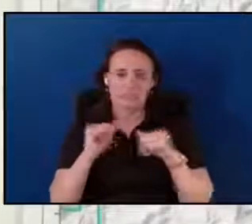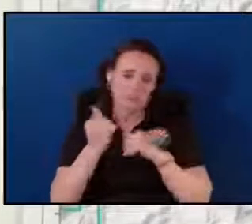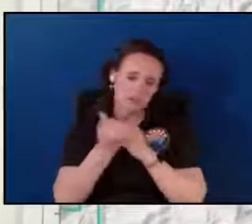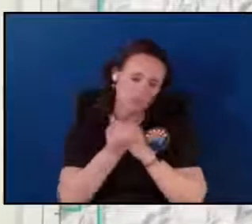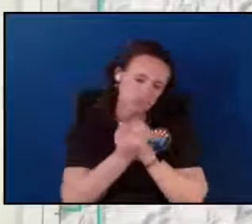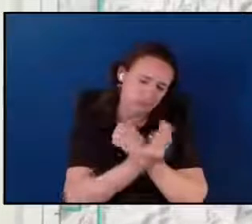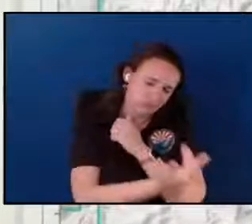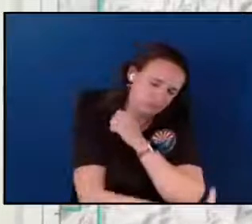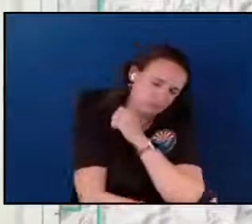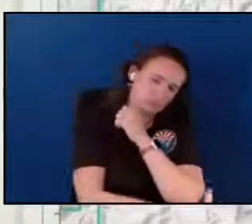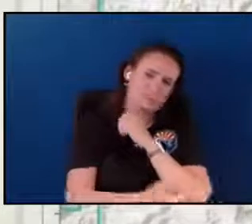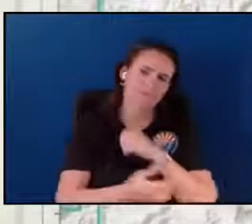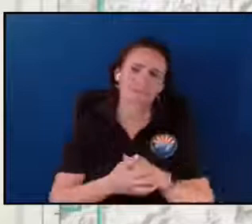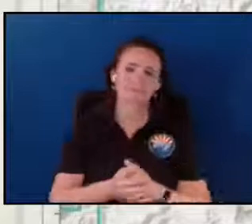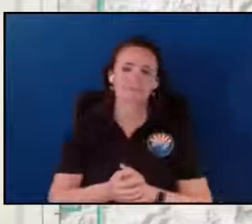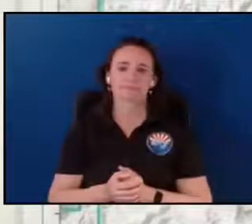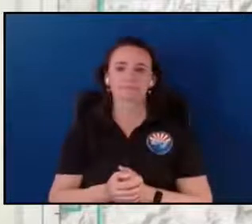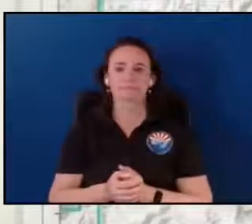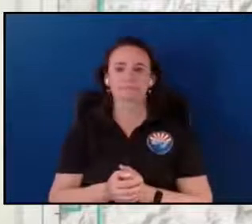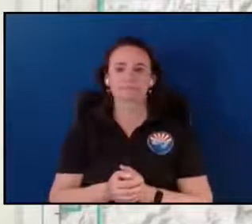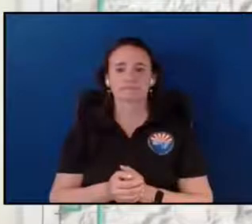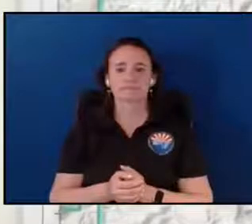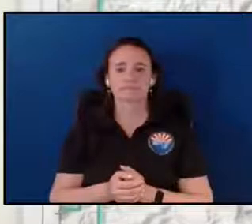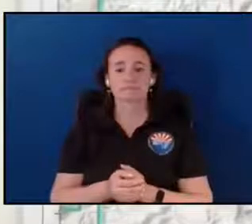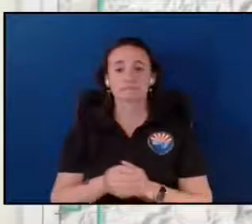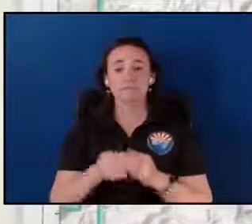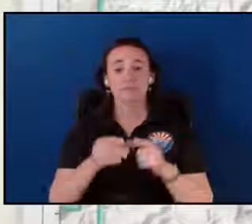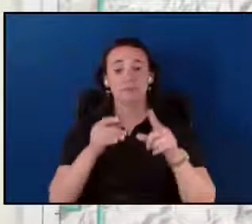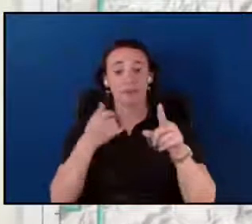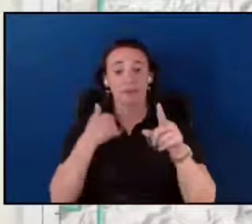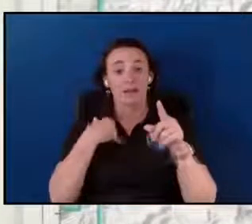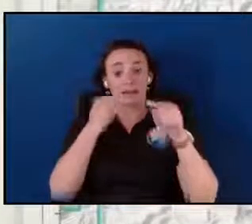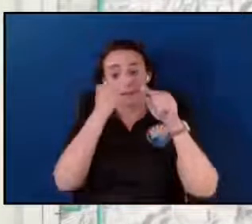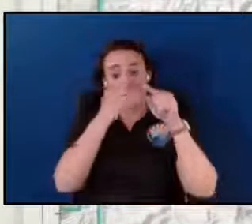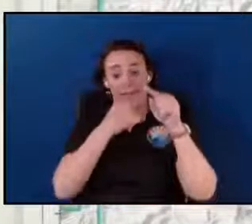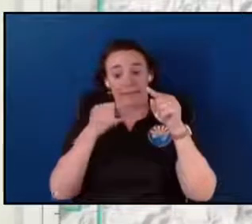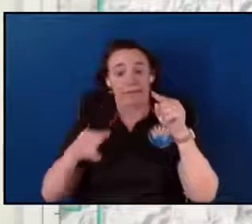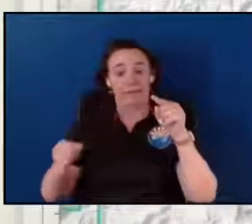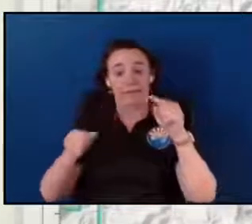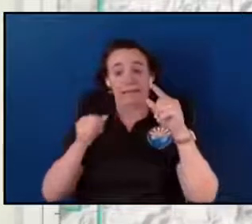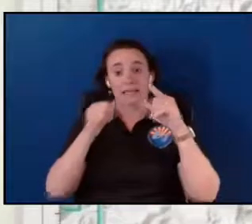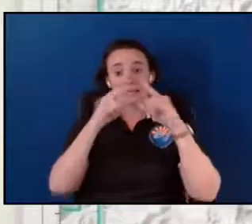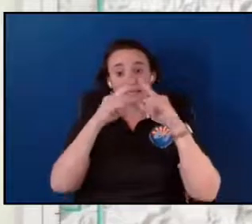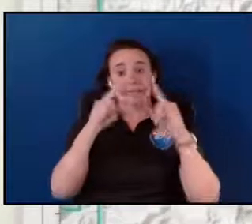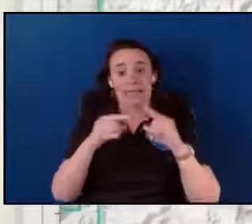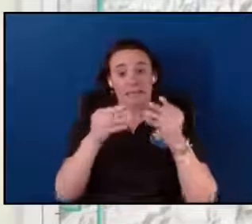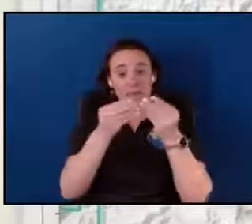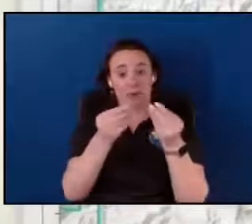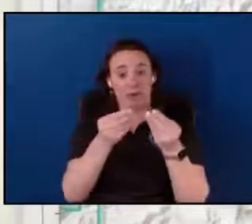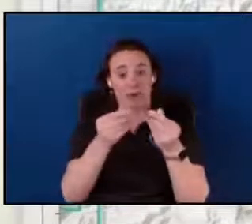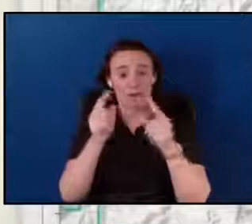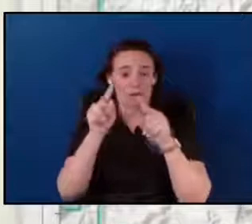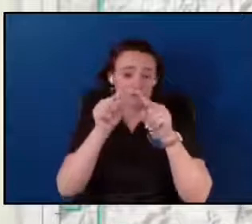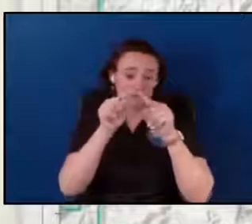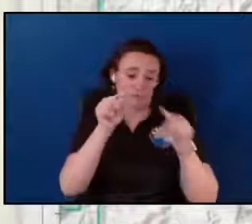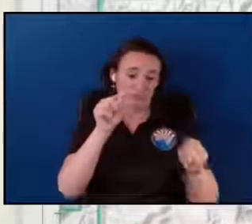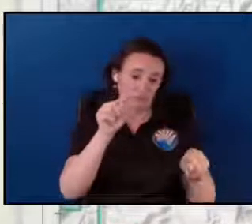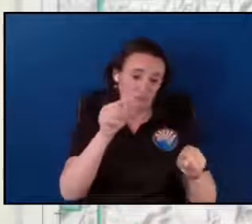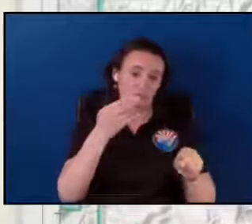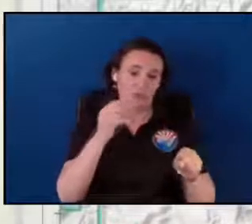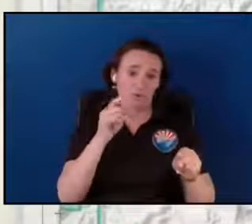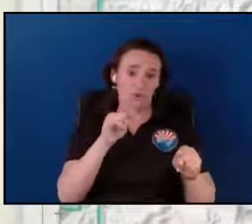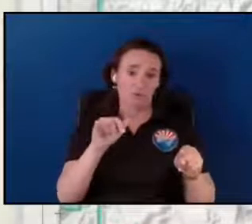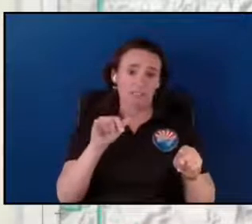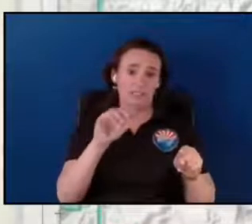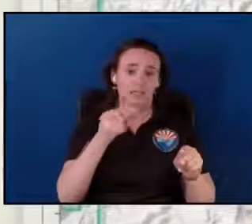line from the campground at the wilderness boundary to the north all the way down to Holy Ghost, following the